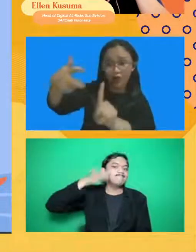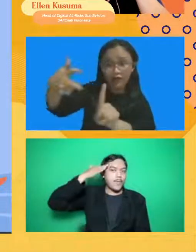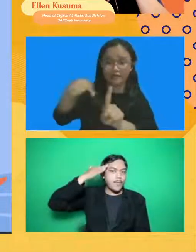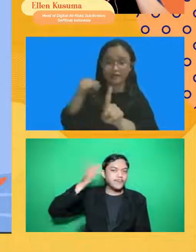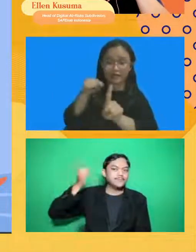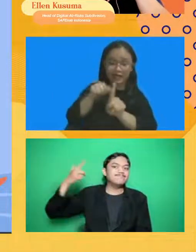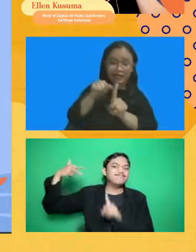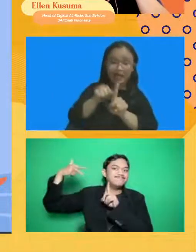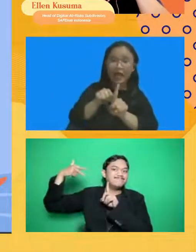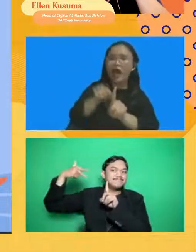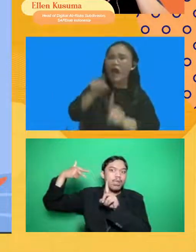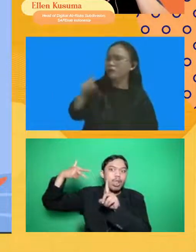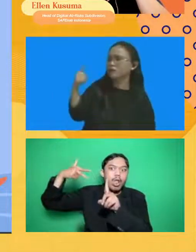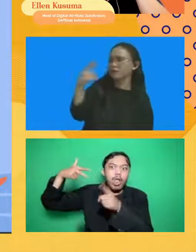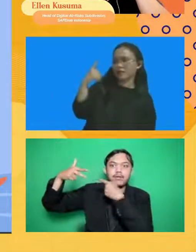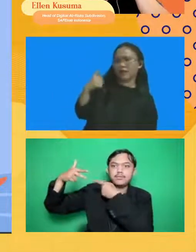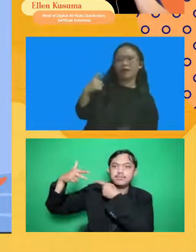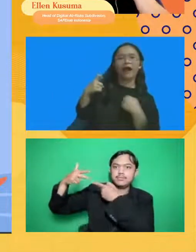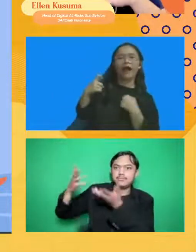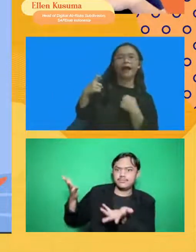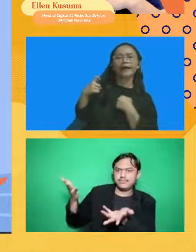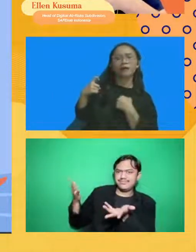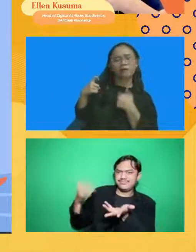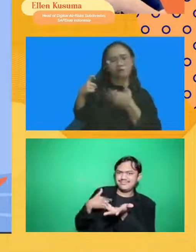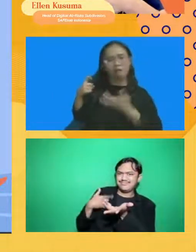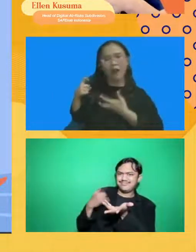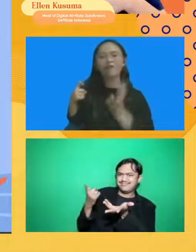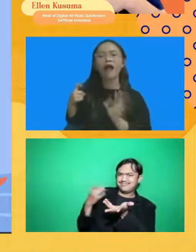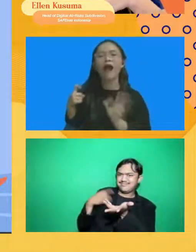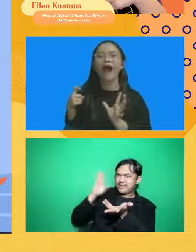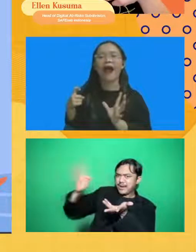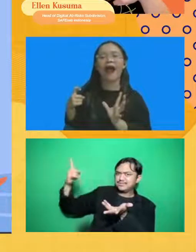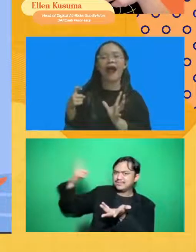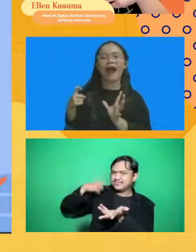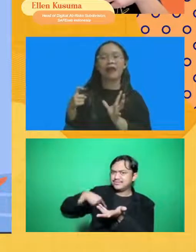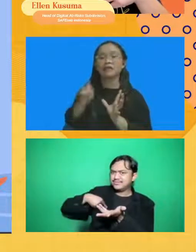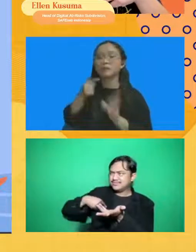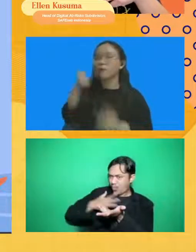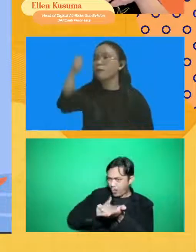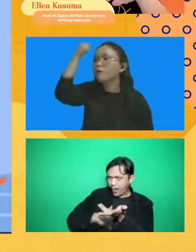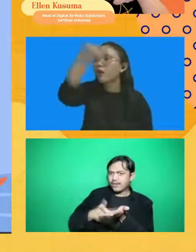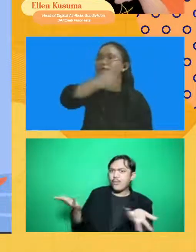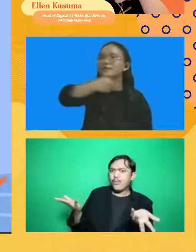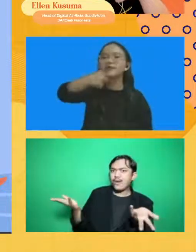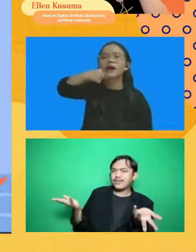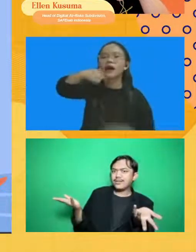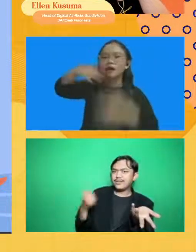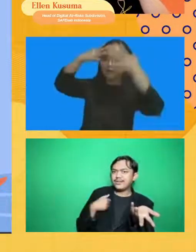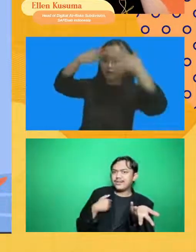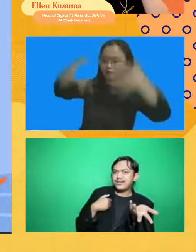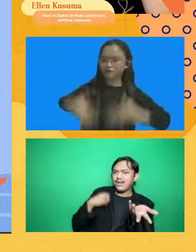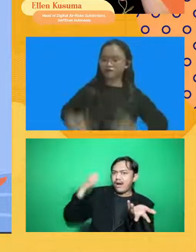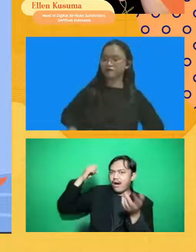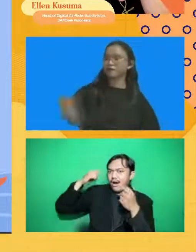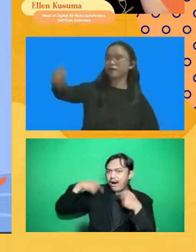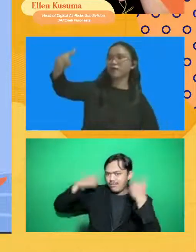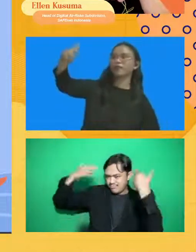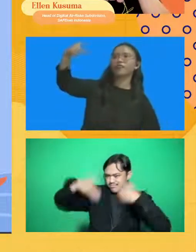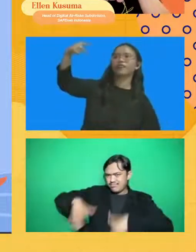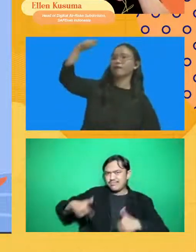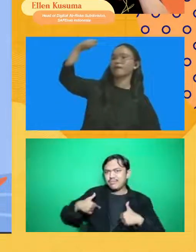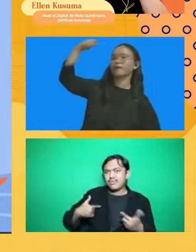first before we are able to say strategize on what type of intervention that we could